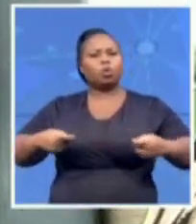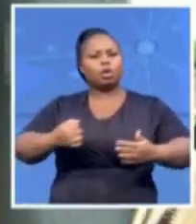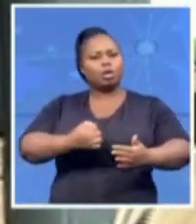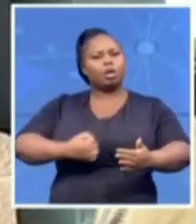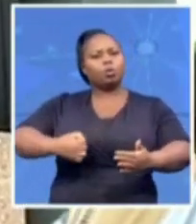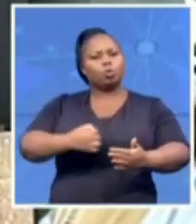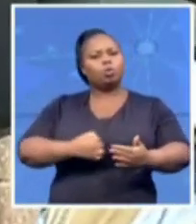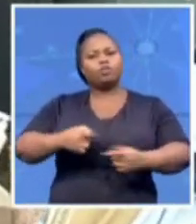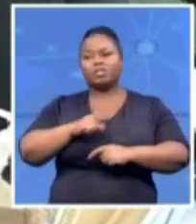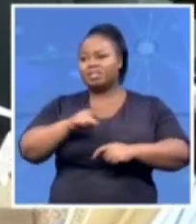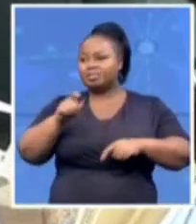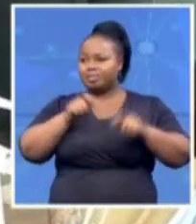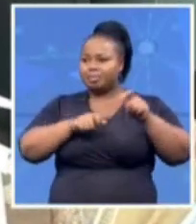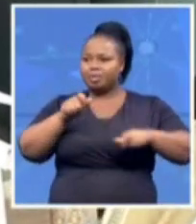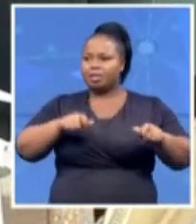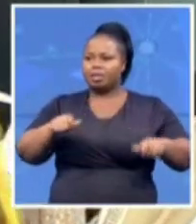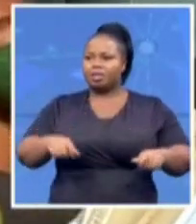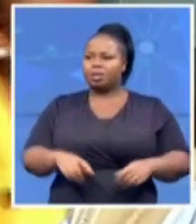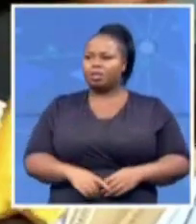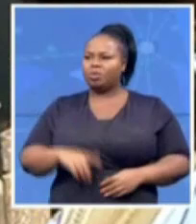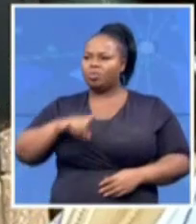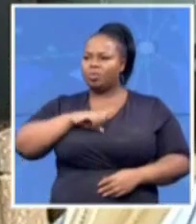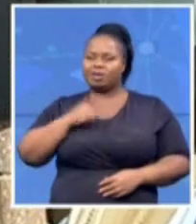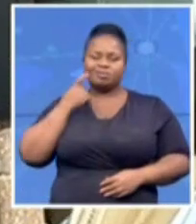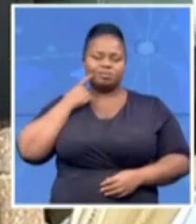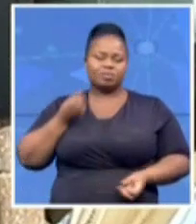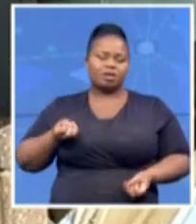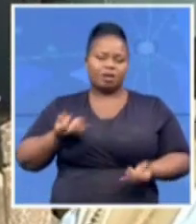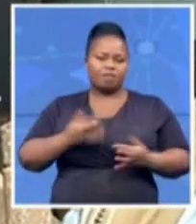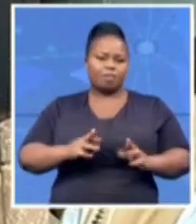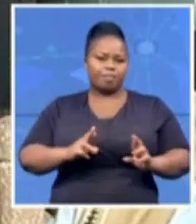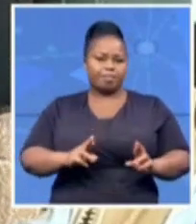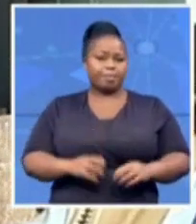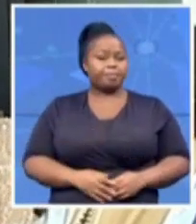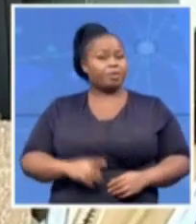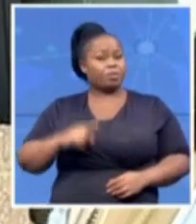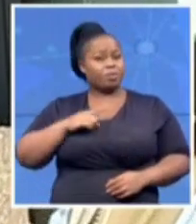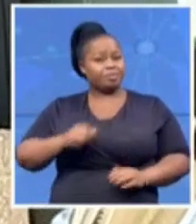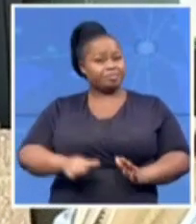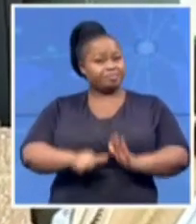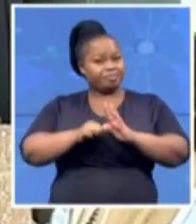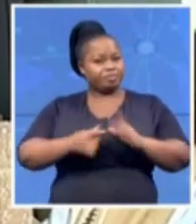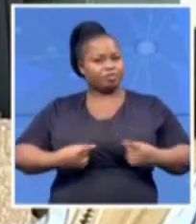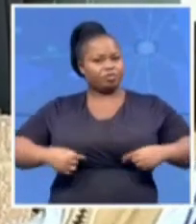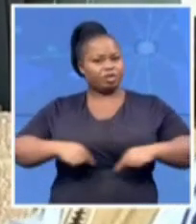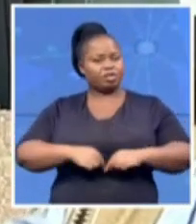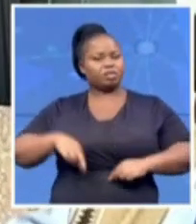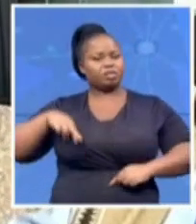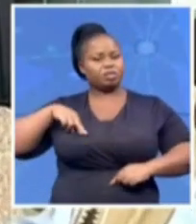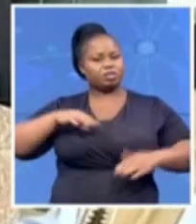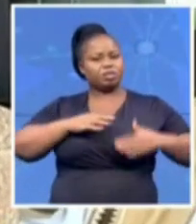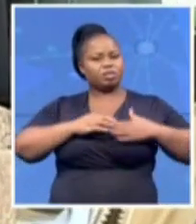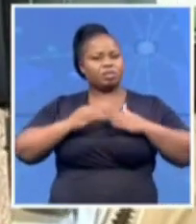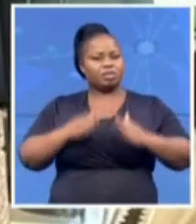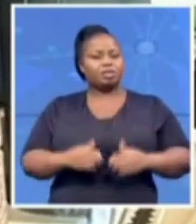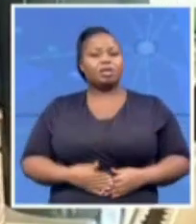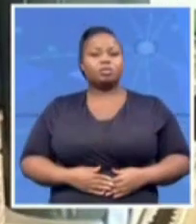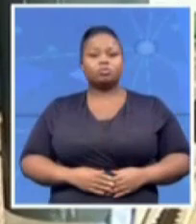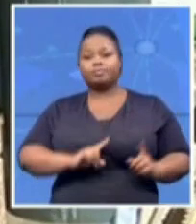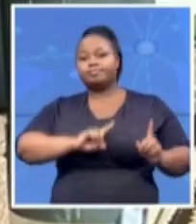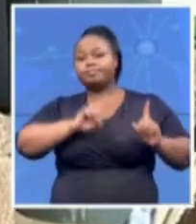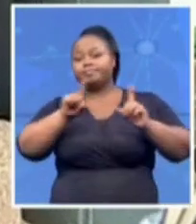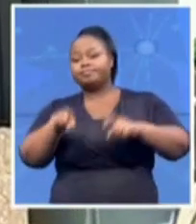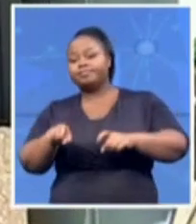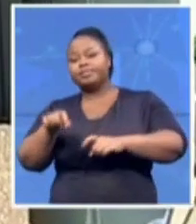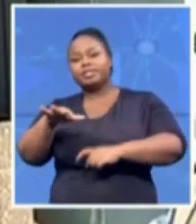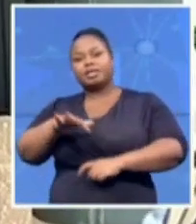least to give them hope. What is more important for us as religious leaders, again, we are going to go to these places to give counseling,